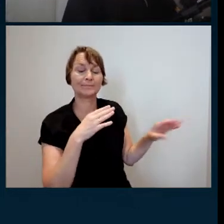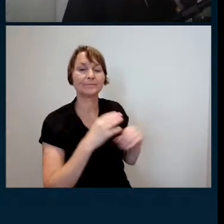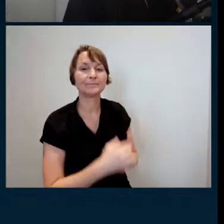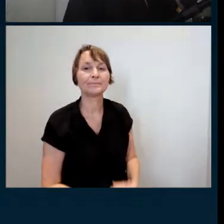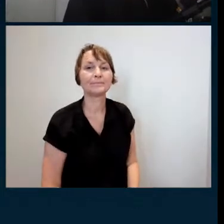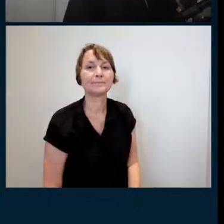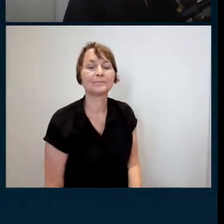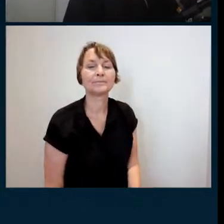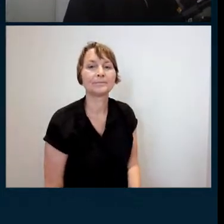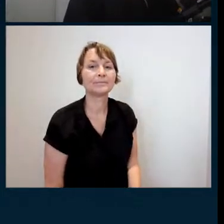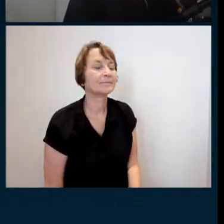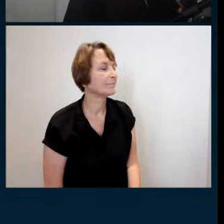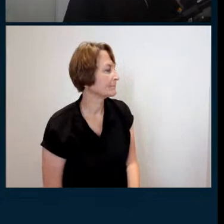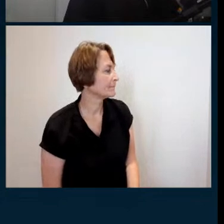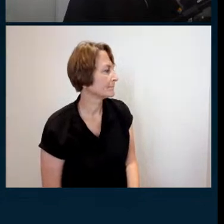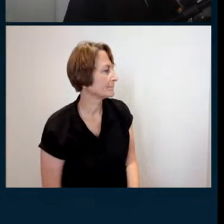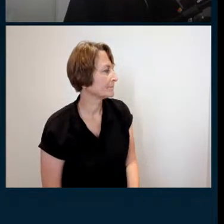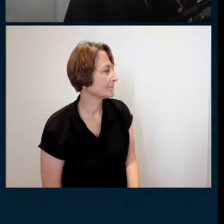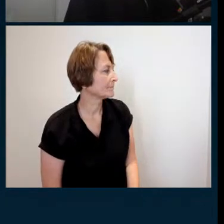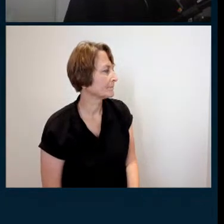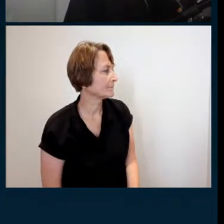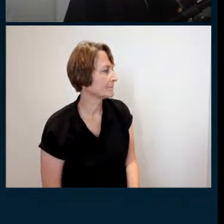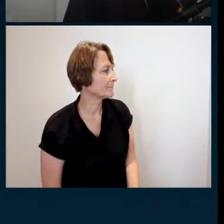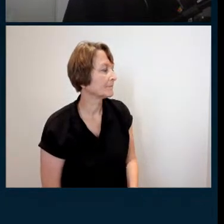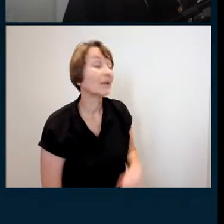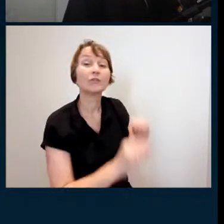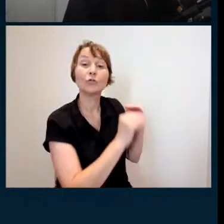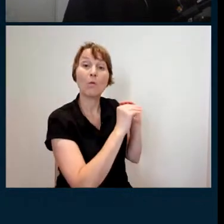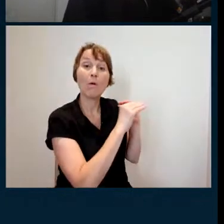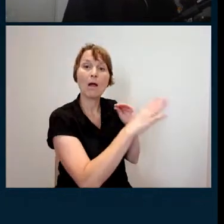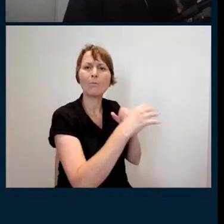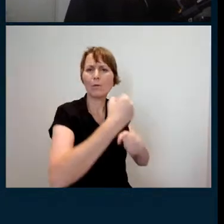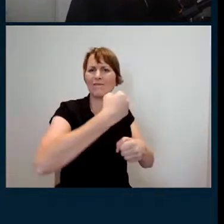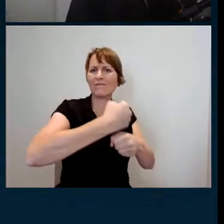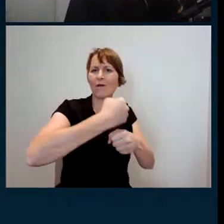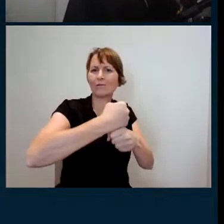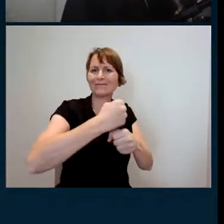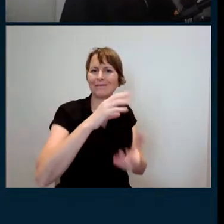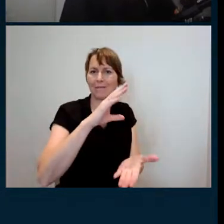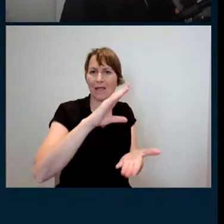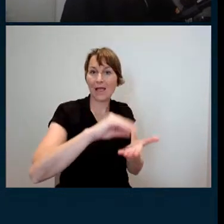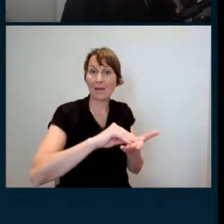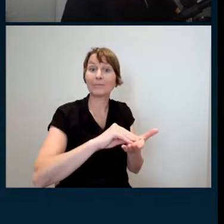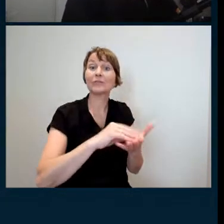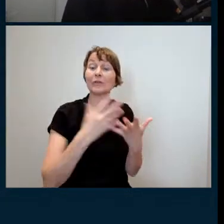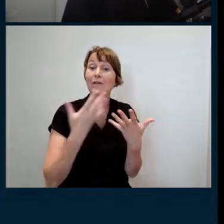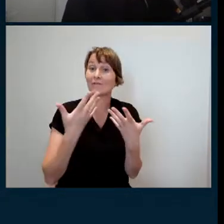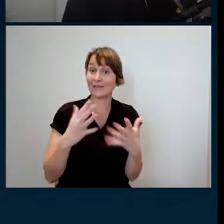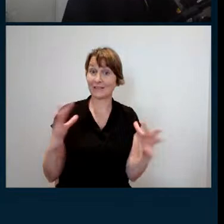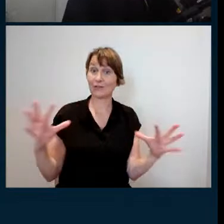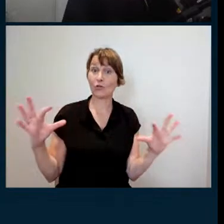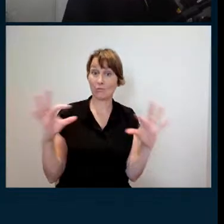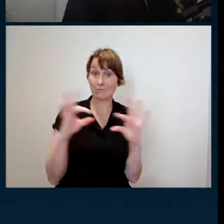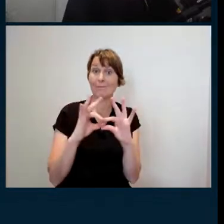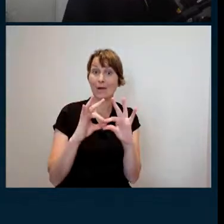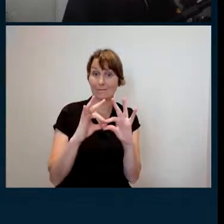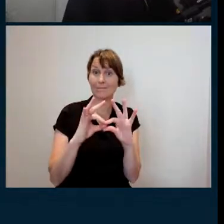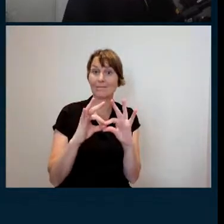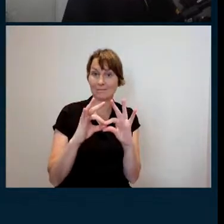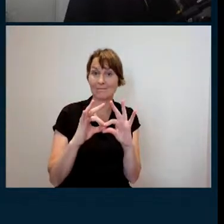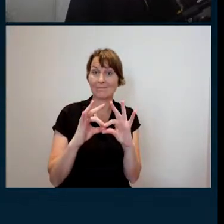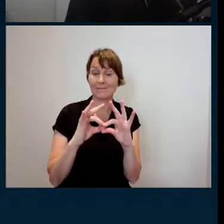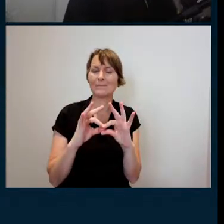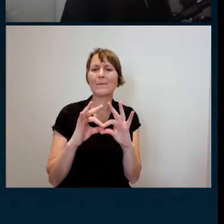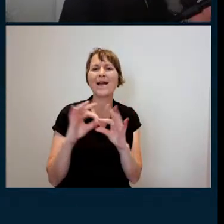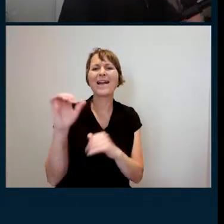And here you see we get output from our function app. It has now connected to my subscription,